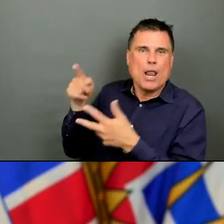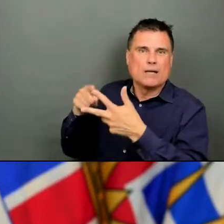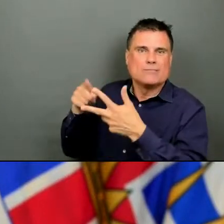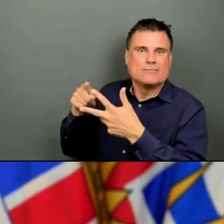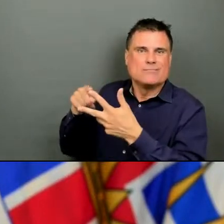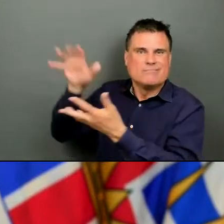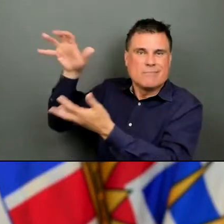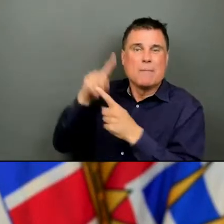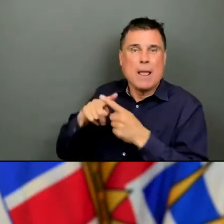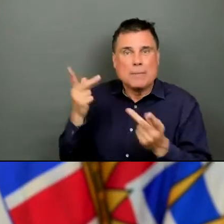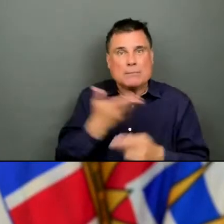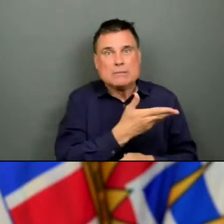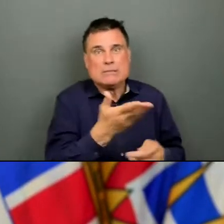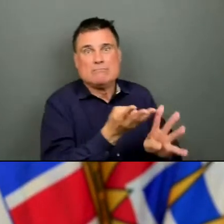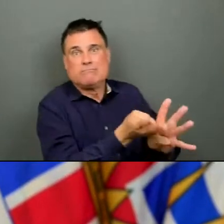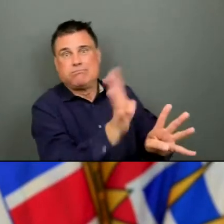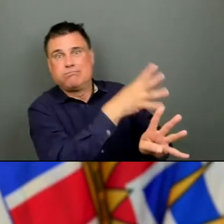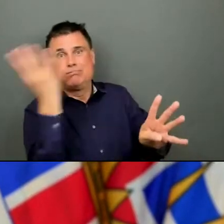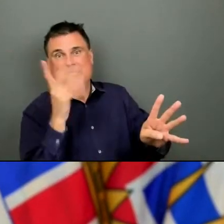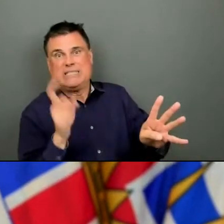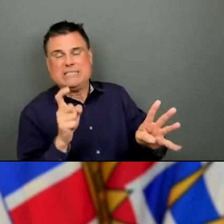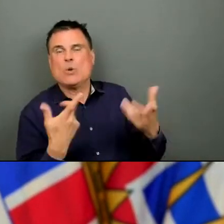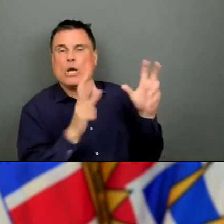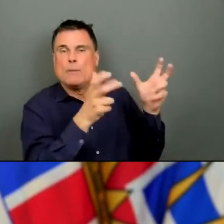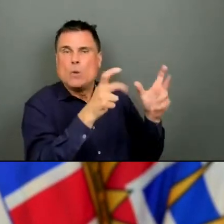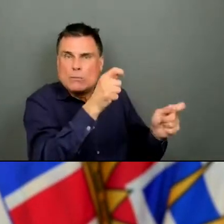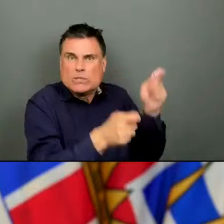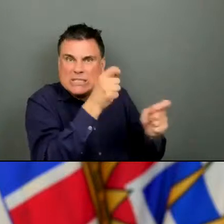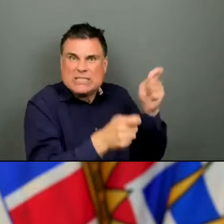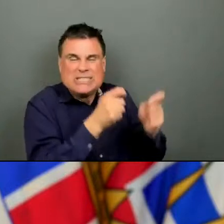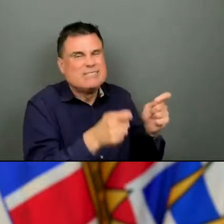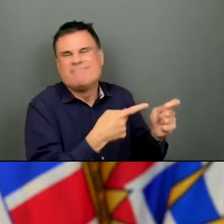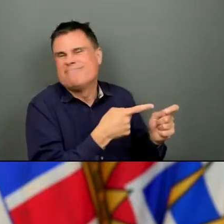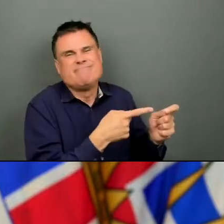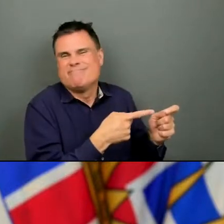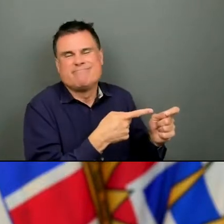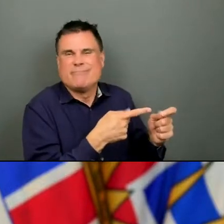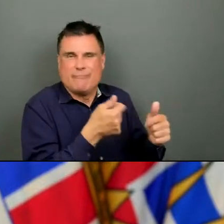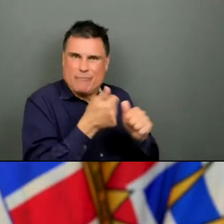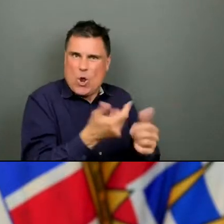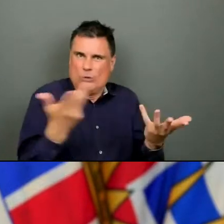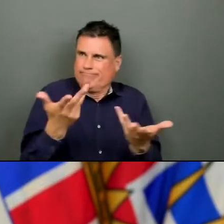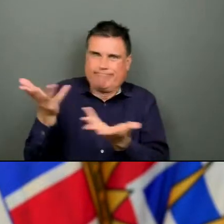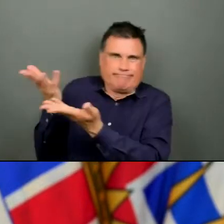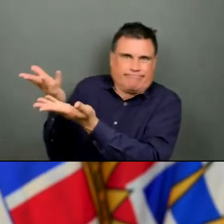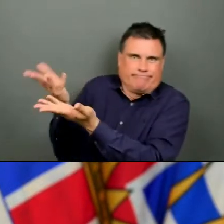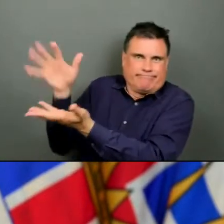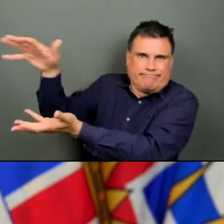not able to do that on a one-on-one basis, unfortunately. Tanya, do you have a follow-up?